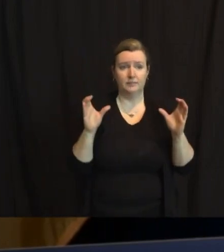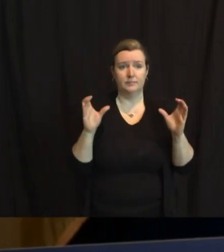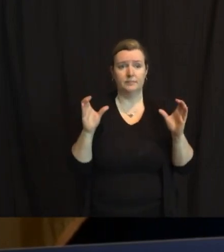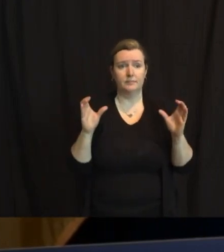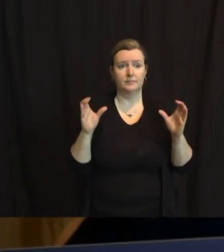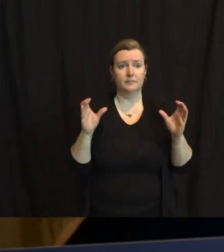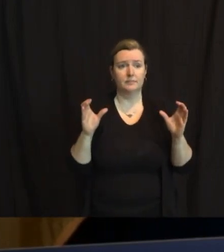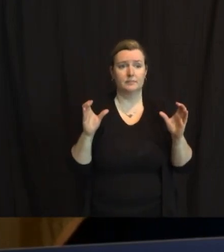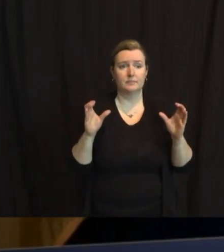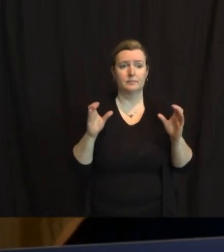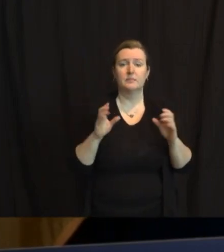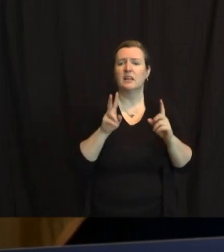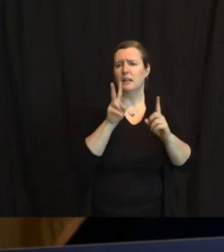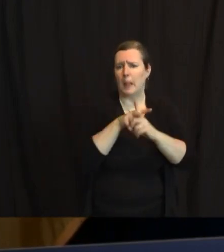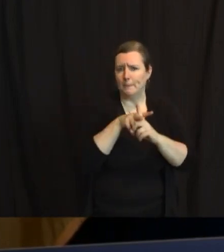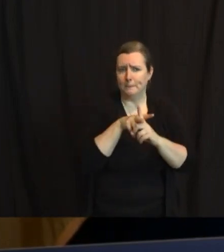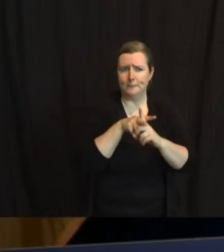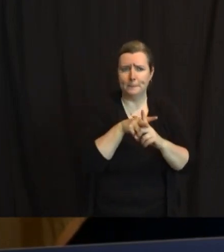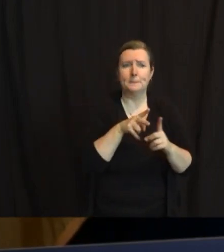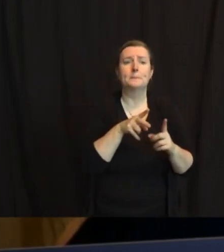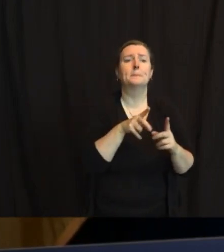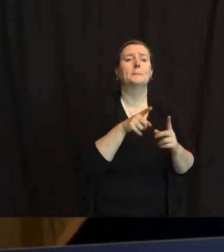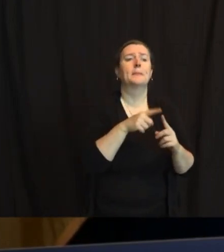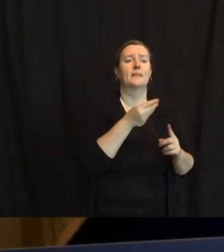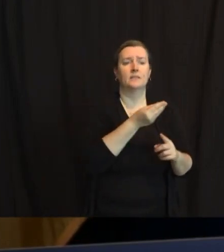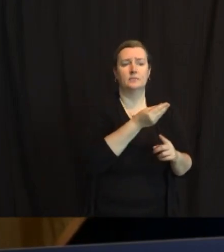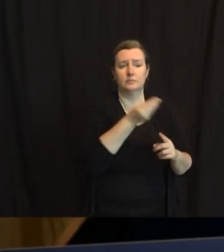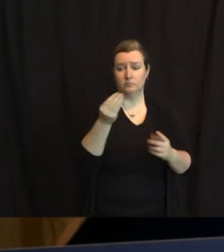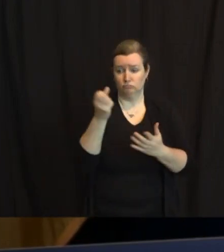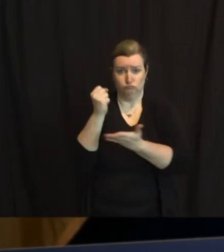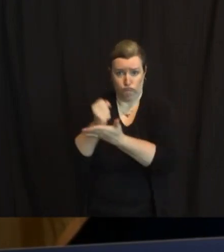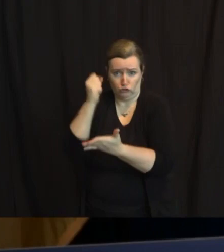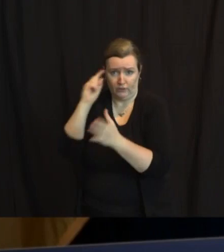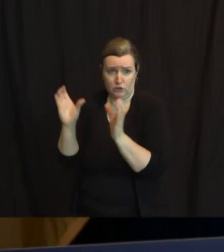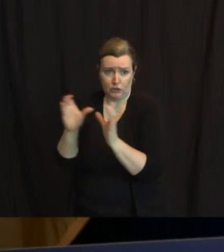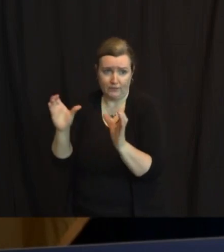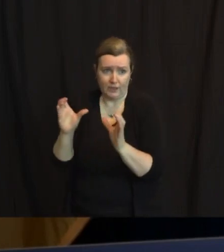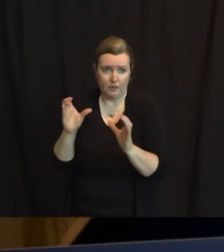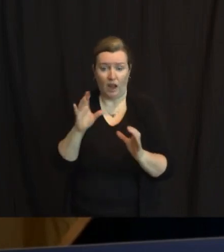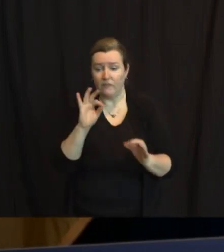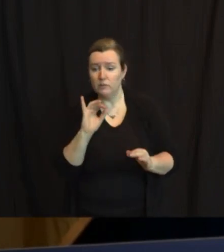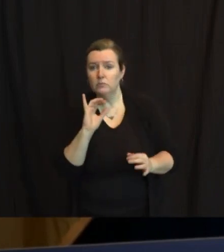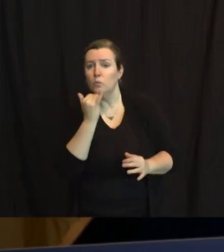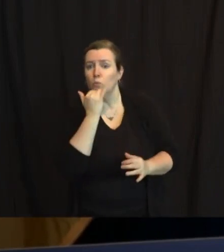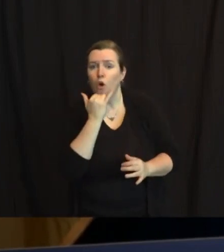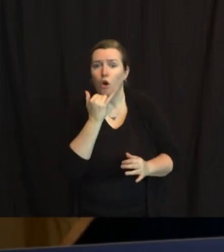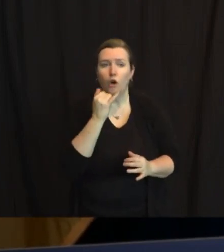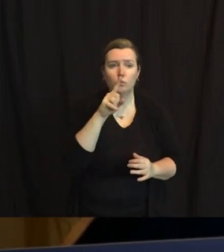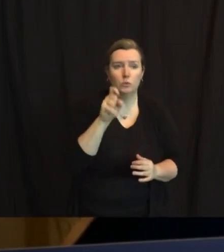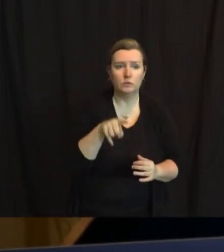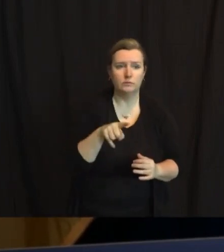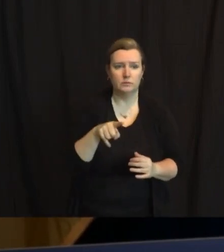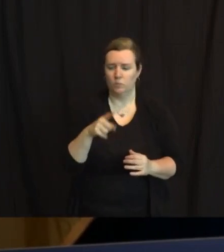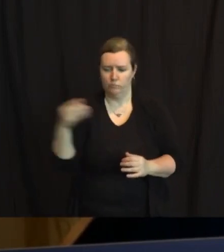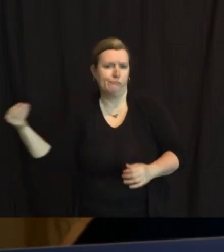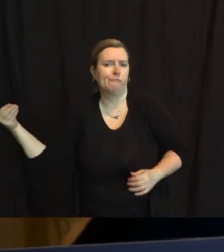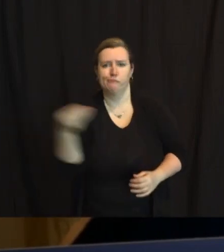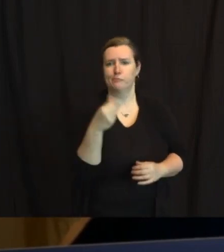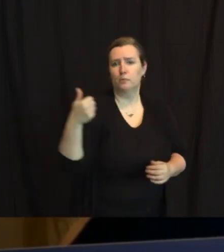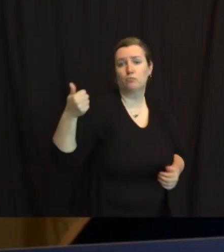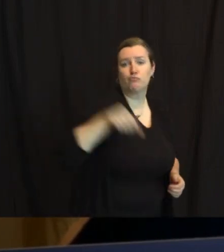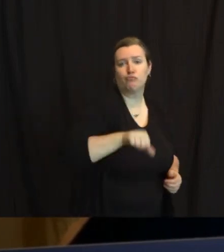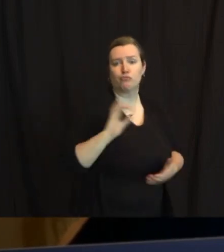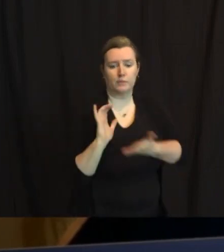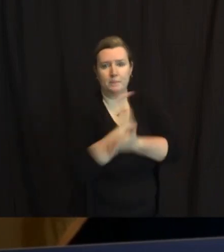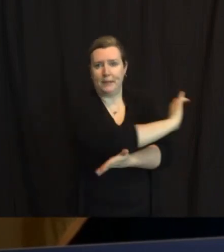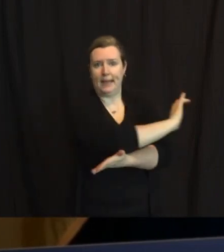claim, they're finally going through to certify, and get one of those questions wrong, it really jams you up and jams us up. So we want to have this chatbot, which